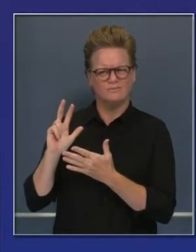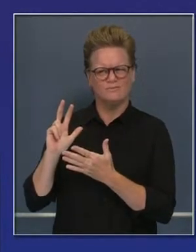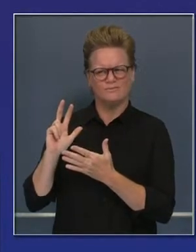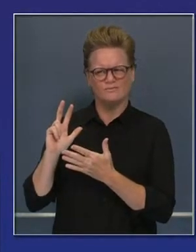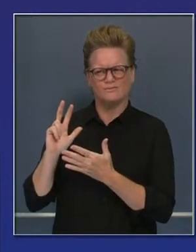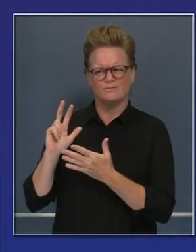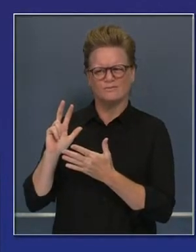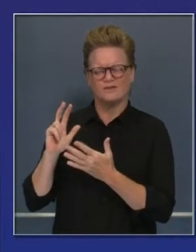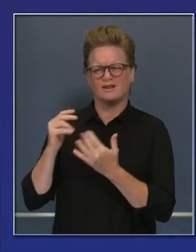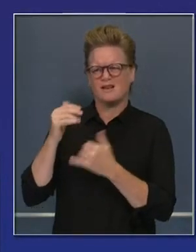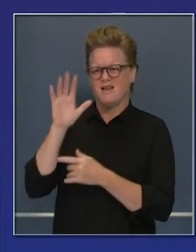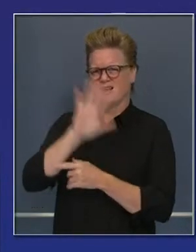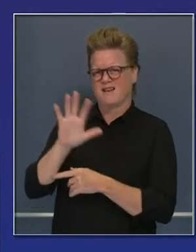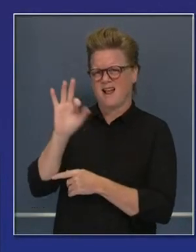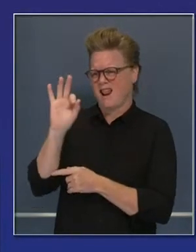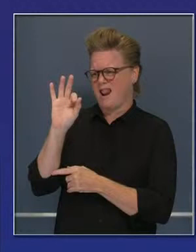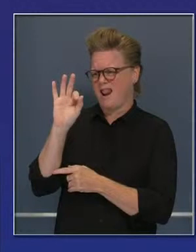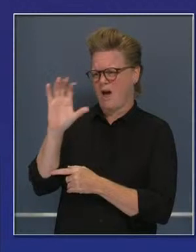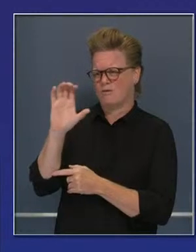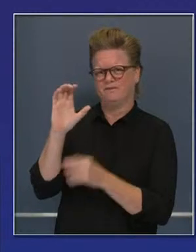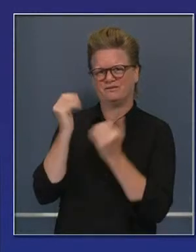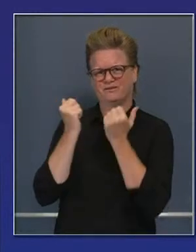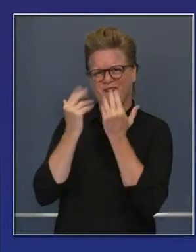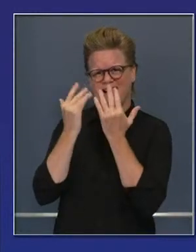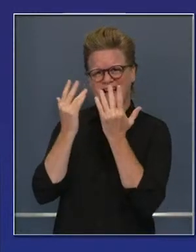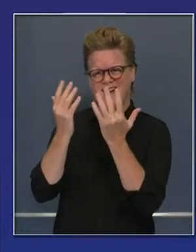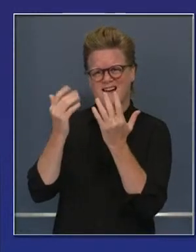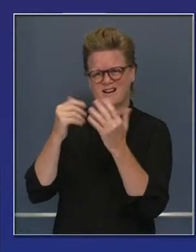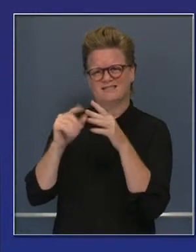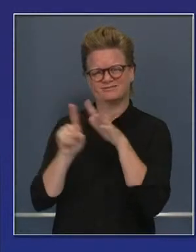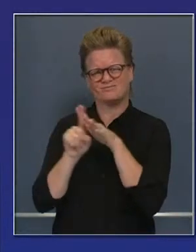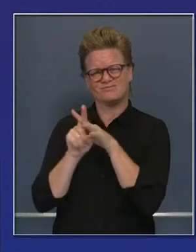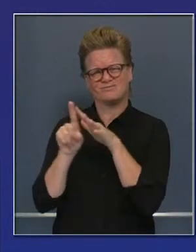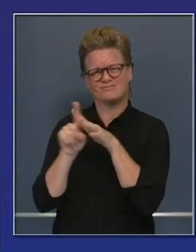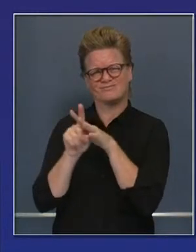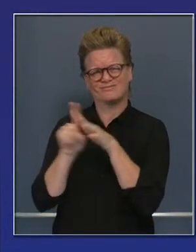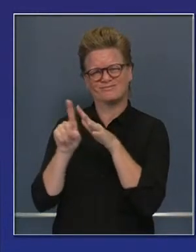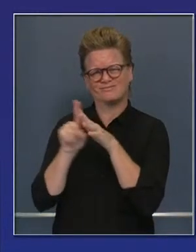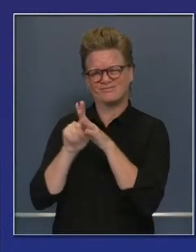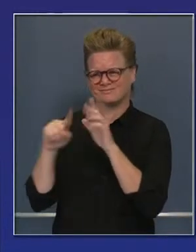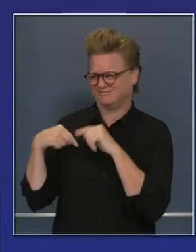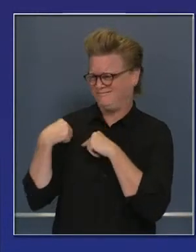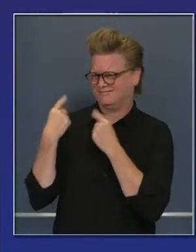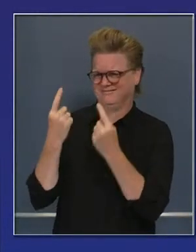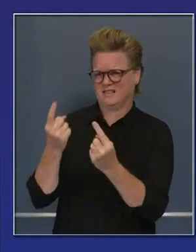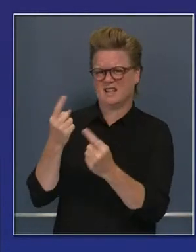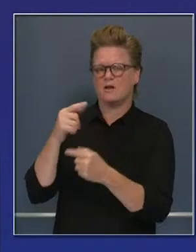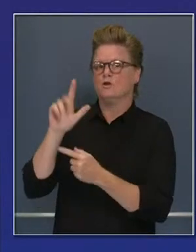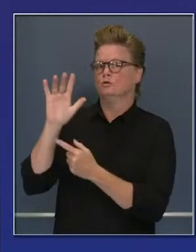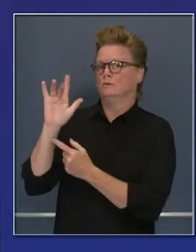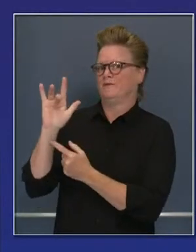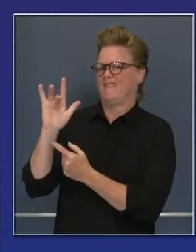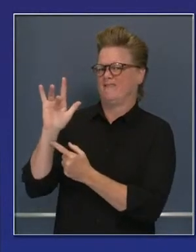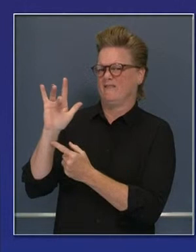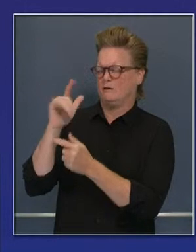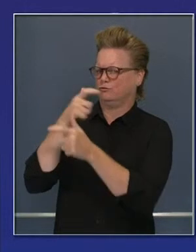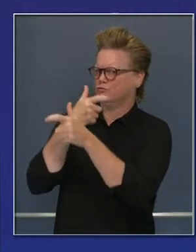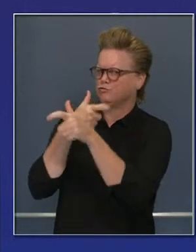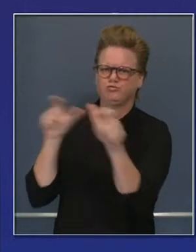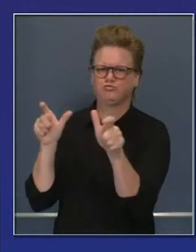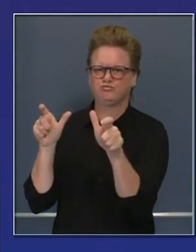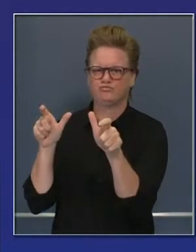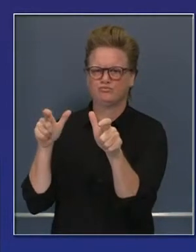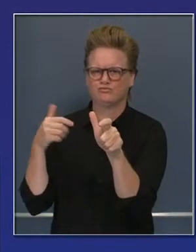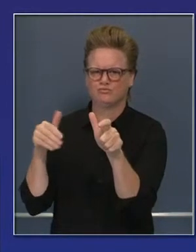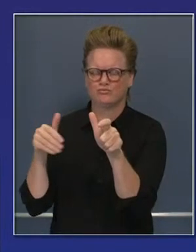900 fires statewide, 25 major, what we refer to as fire complexes in the state of California,